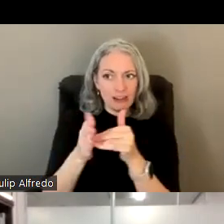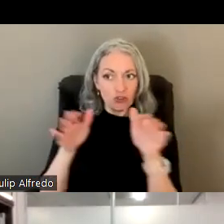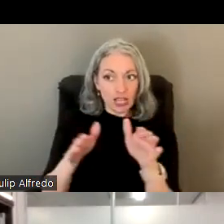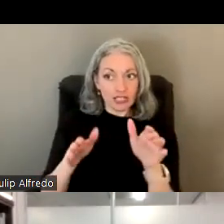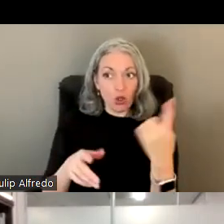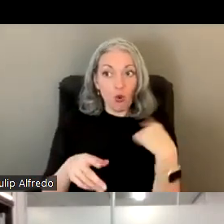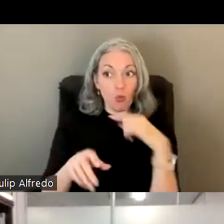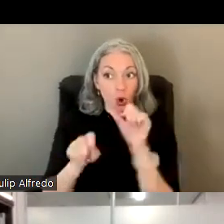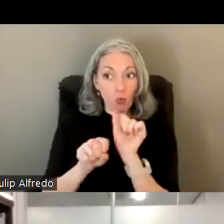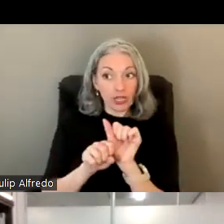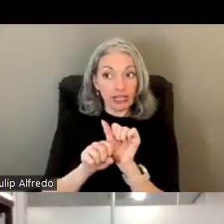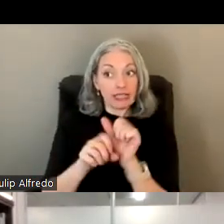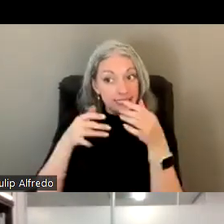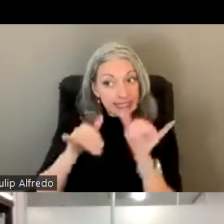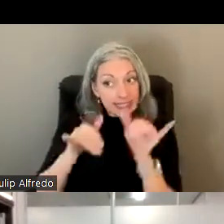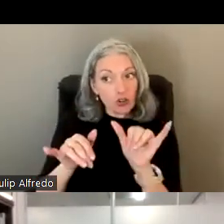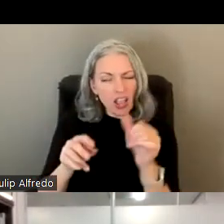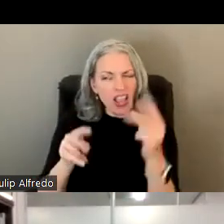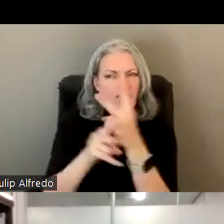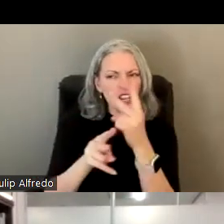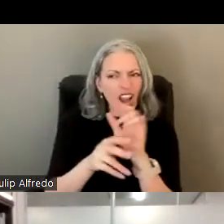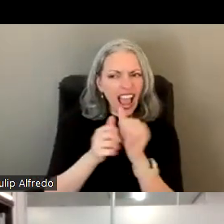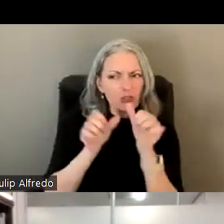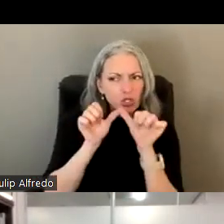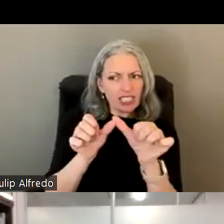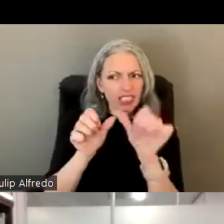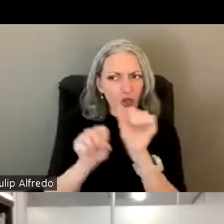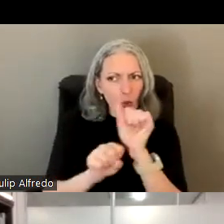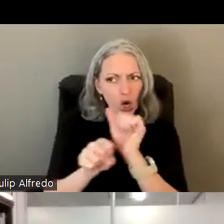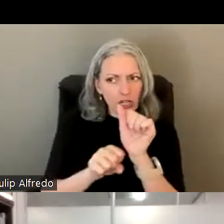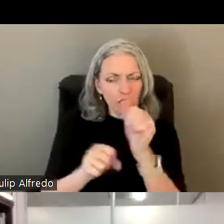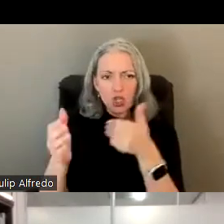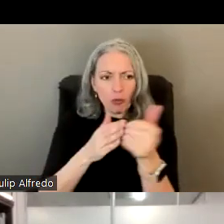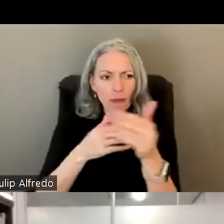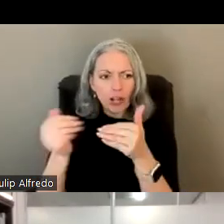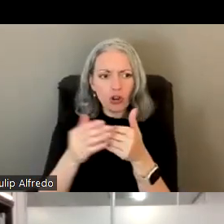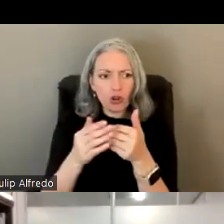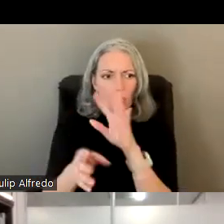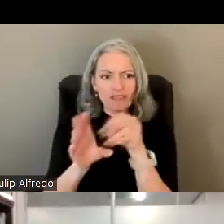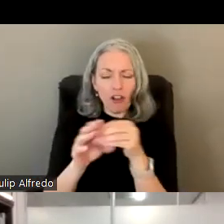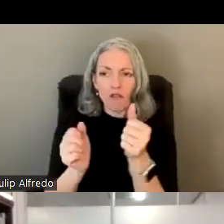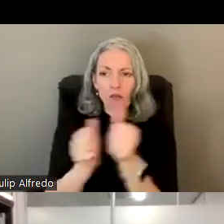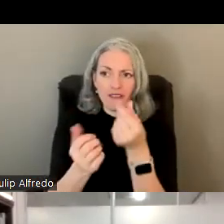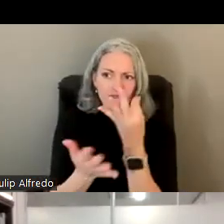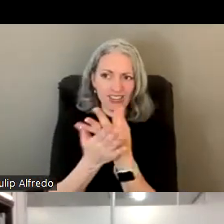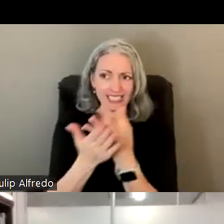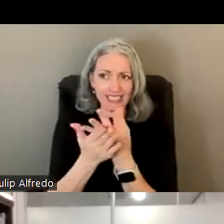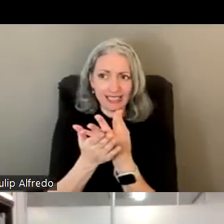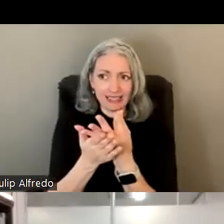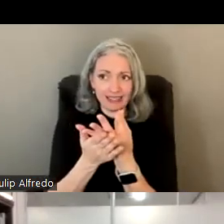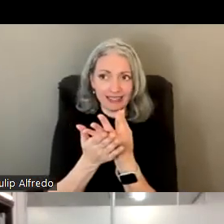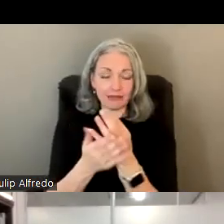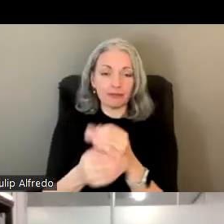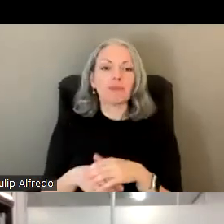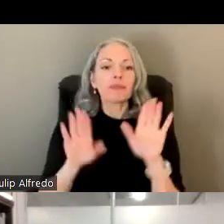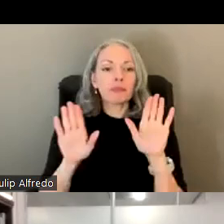group still to figure out how we can, you know, continue our work regardless of the, you know, of the funding, but that's what where we are right now.